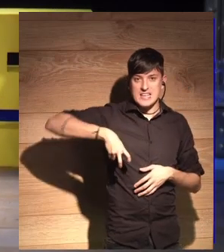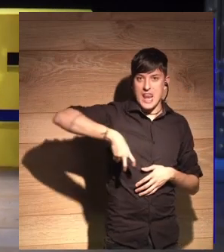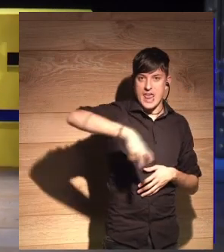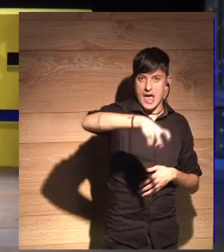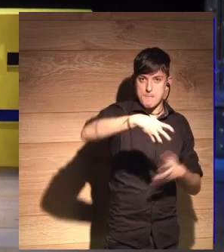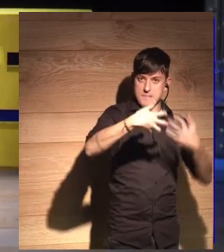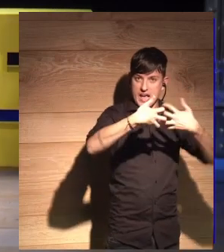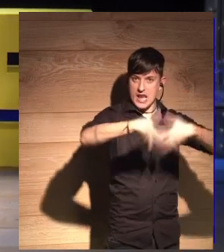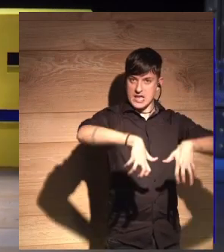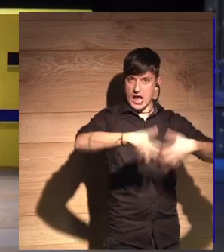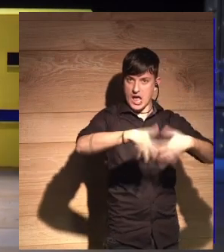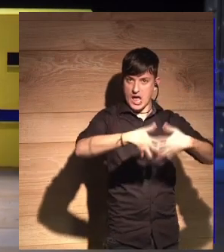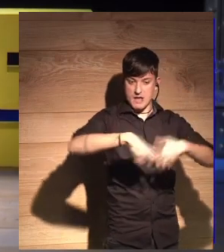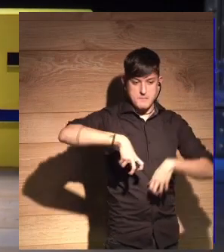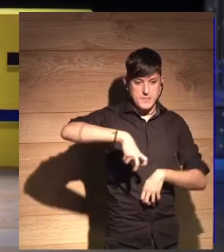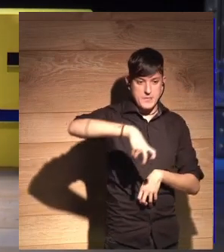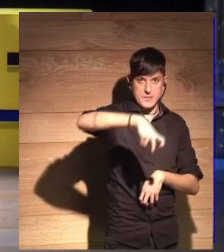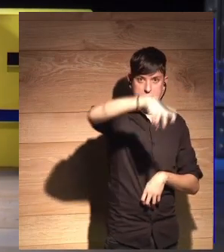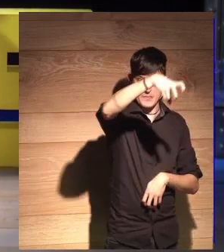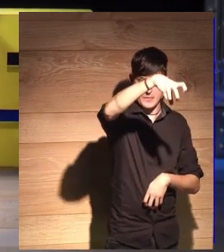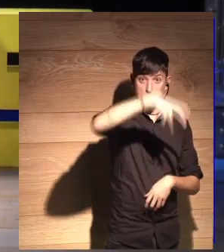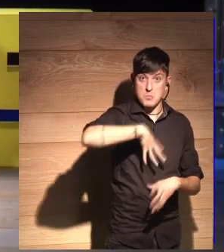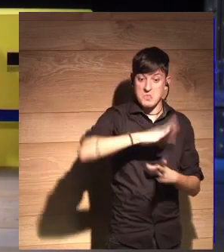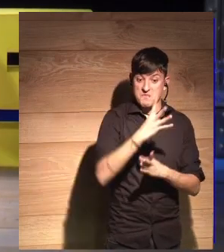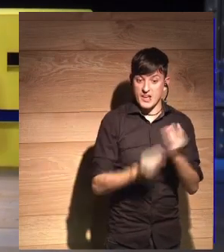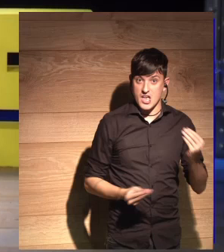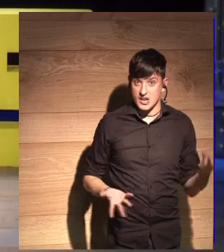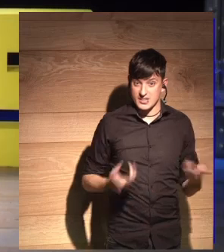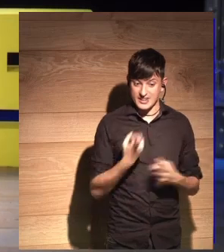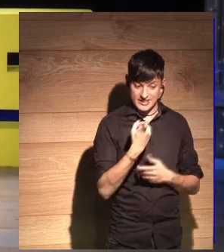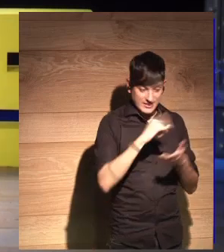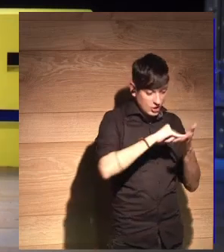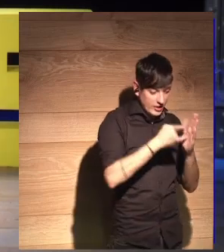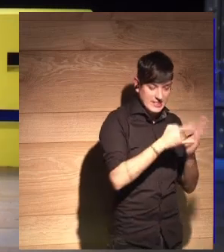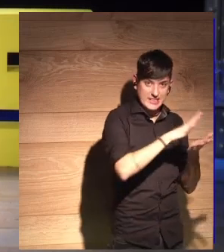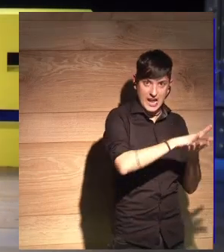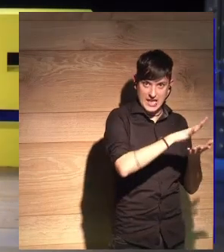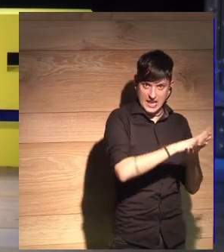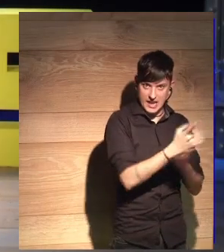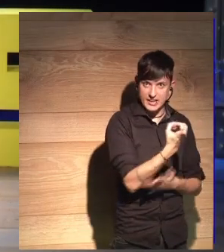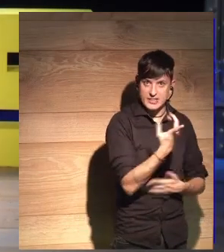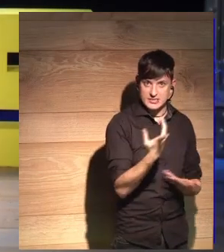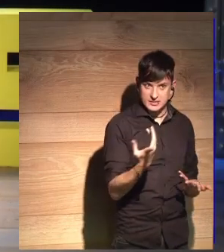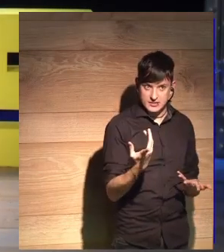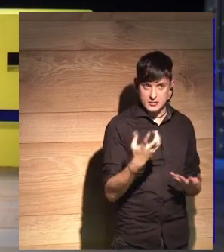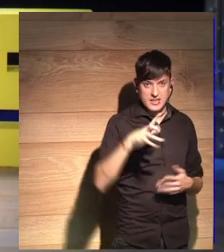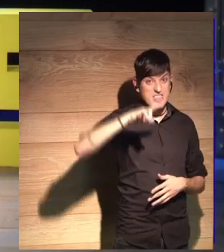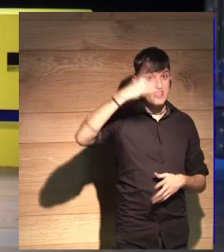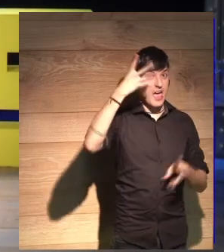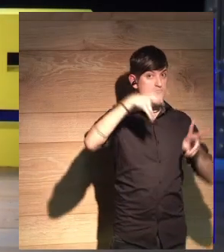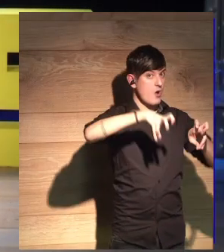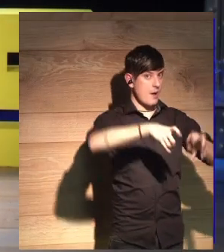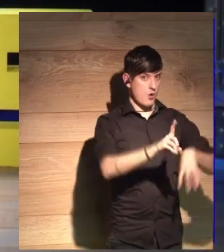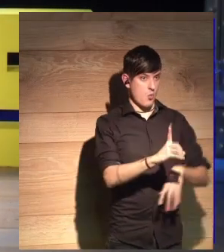We need a calm technology. And a calm technology is not a new idea. Mark Weiser and John